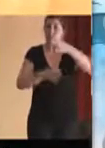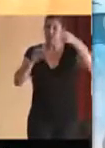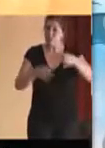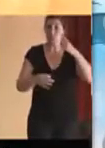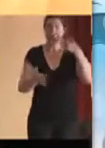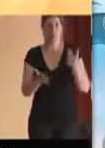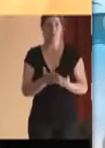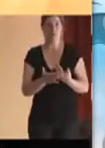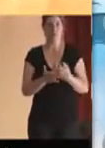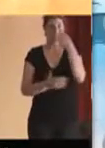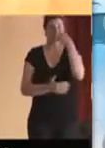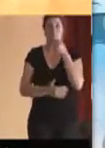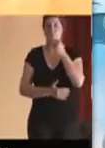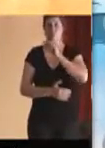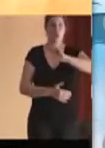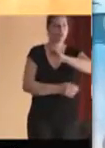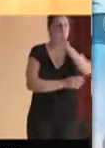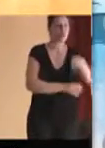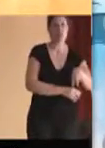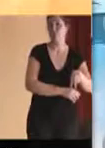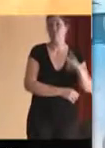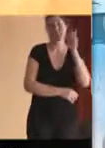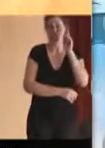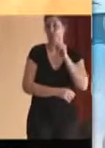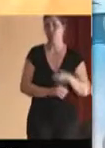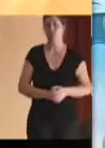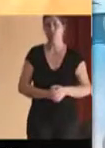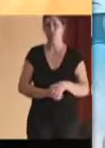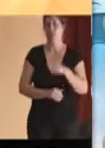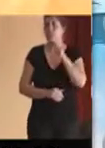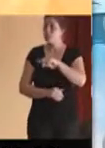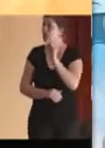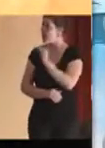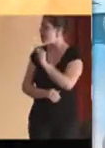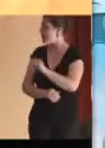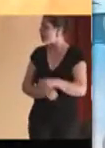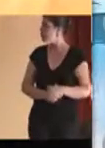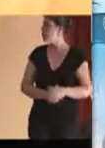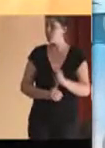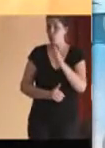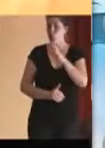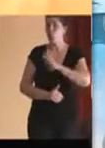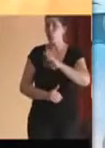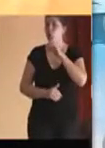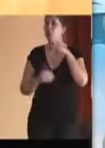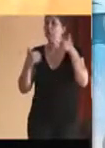Scientific data to say that one profile is better than another, we do not have yet.